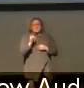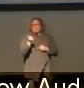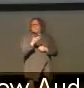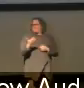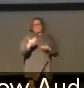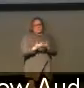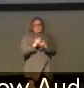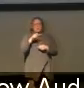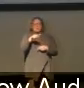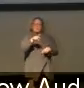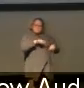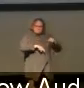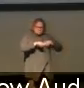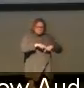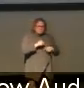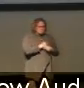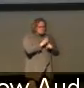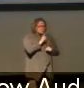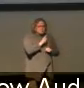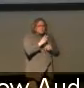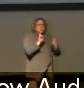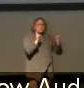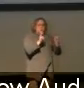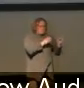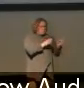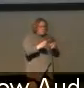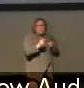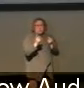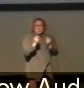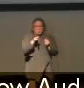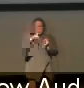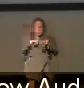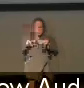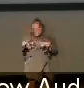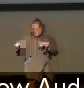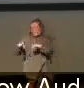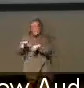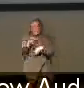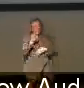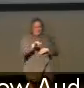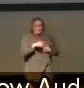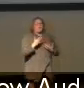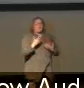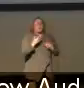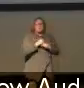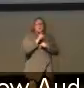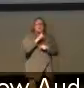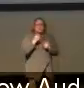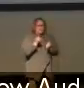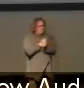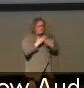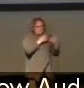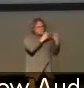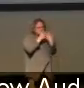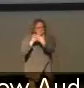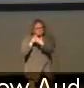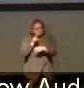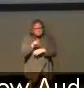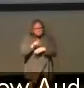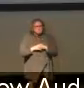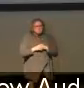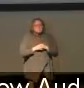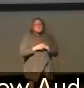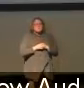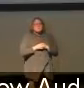and do your plan, do, check, act to see where you're at and revise as needed. And so what we have done is really take a look